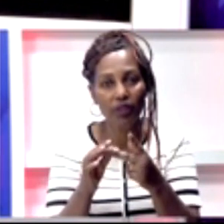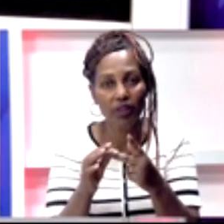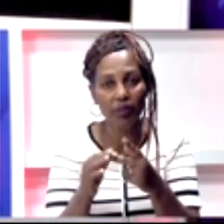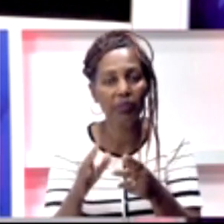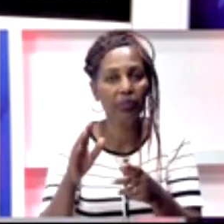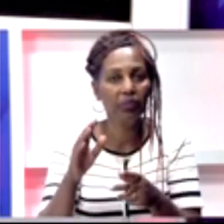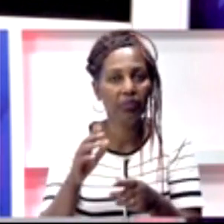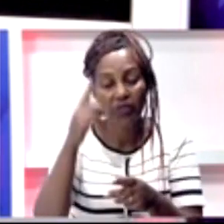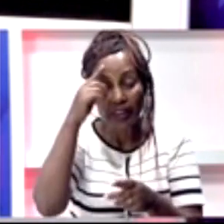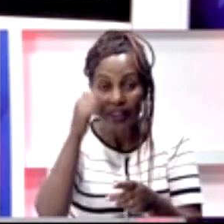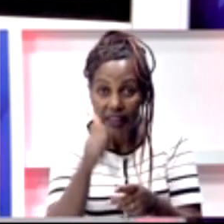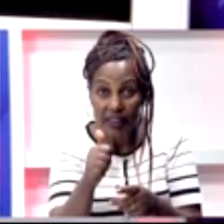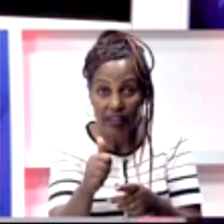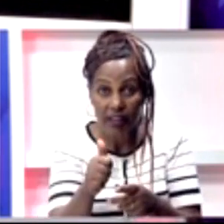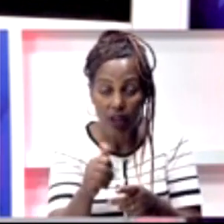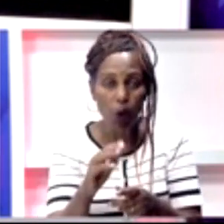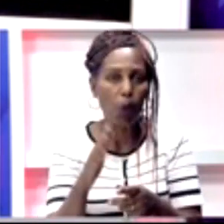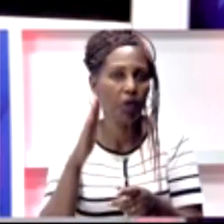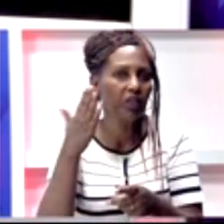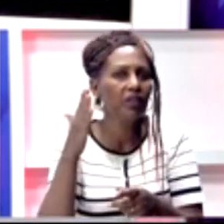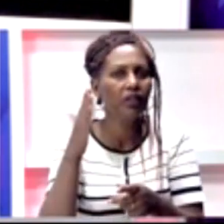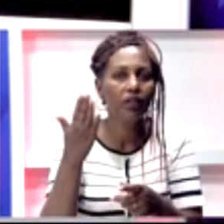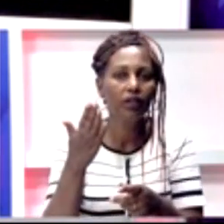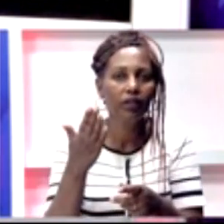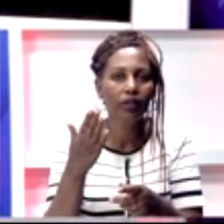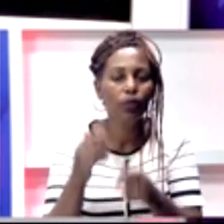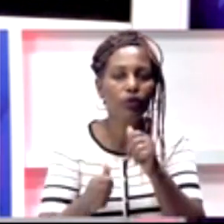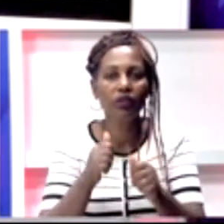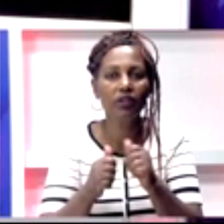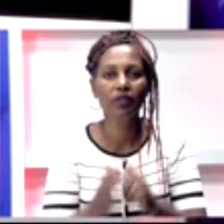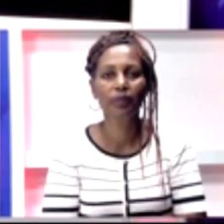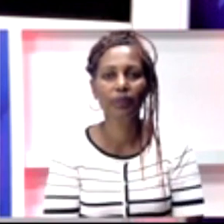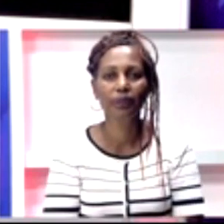uncertainty to make the sentences complete and meaningful.